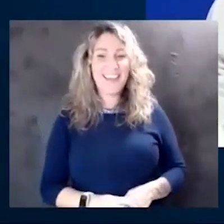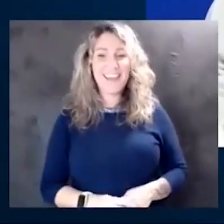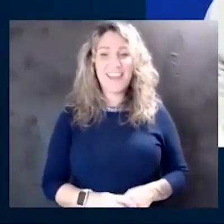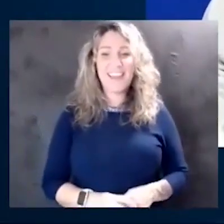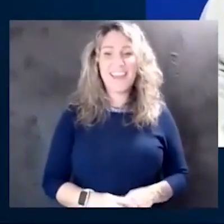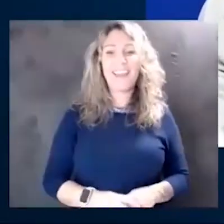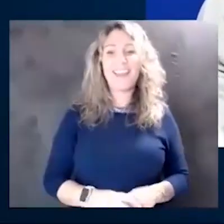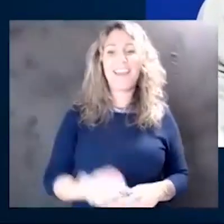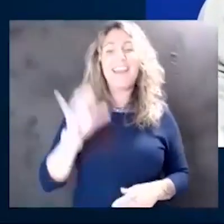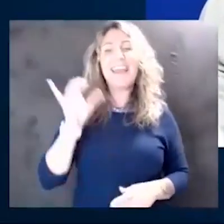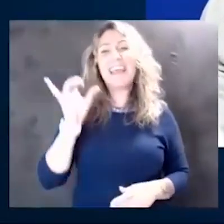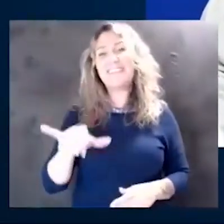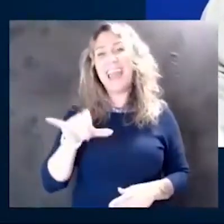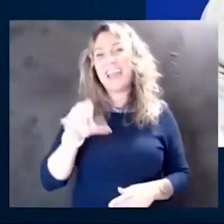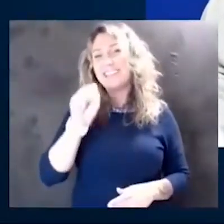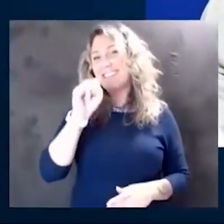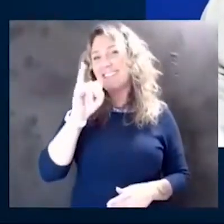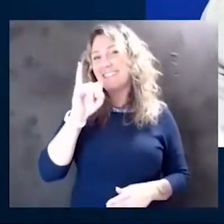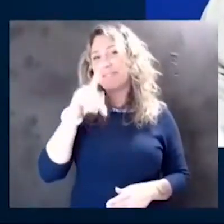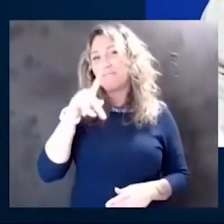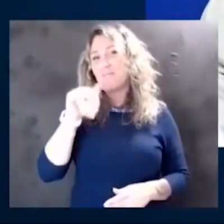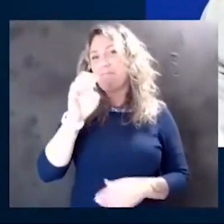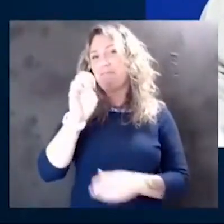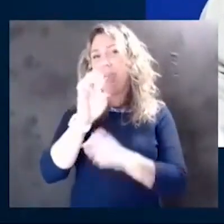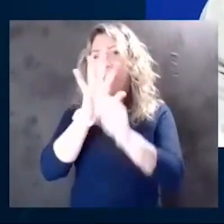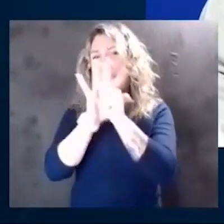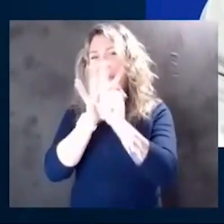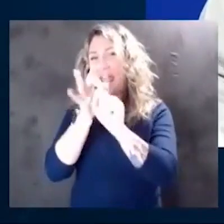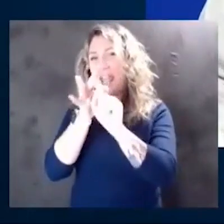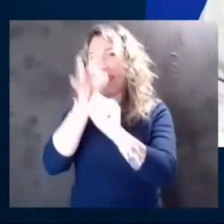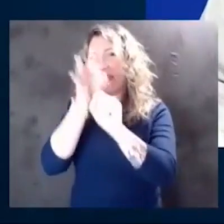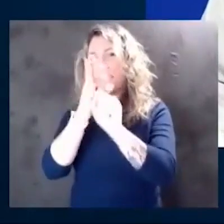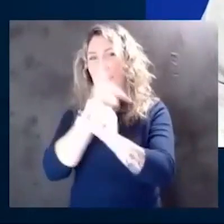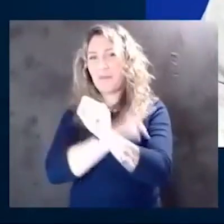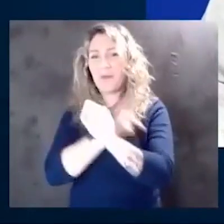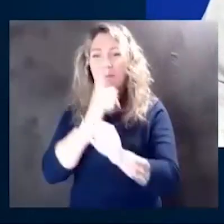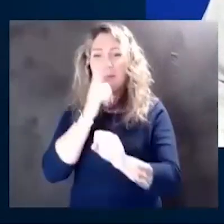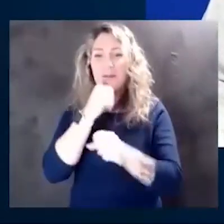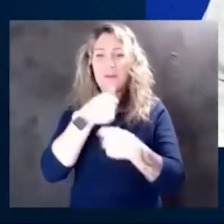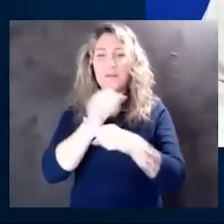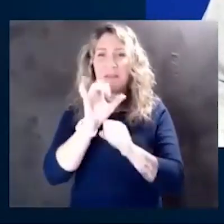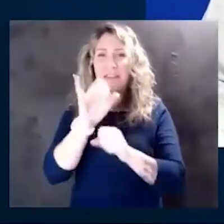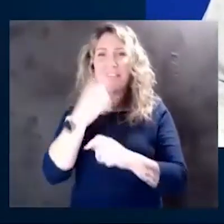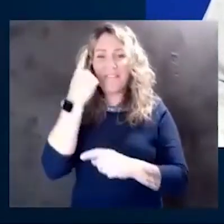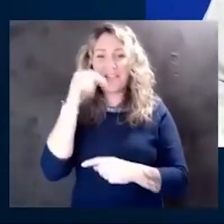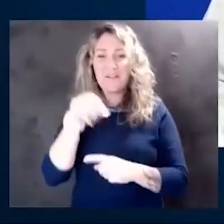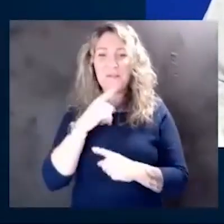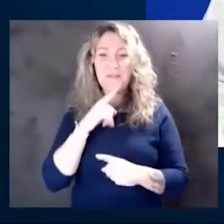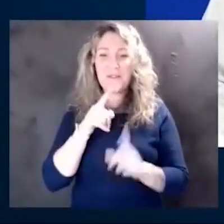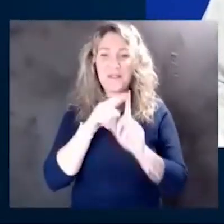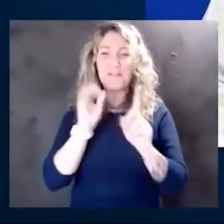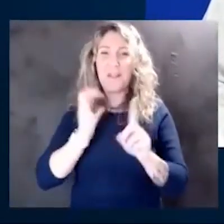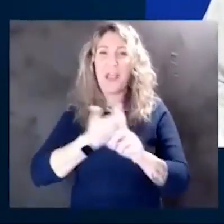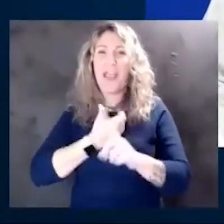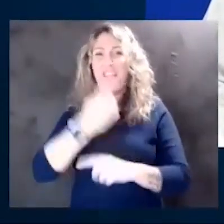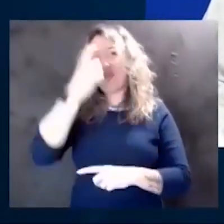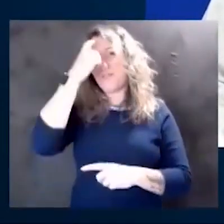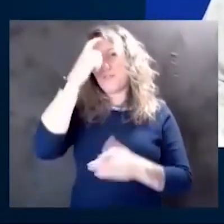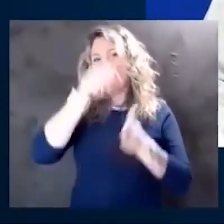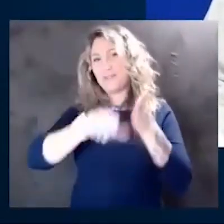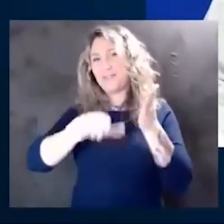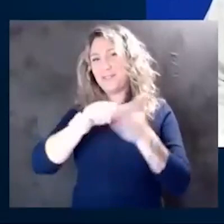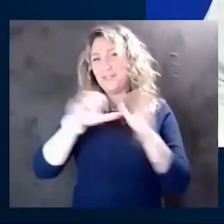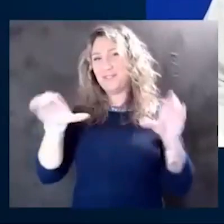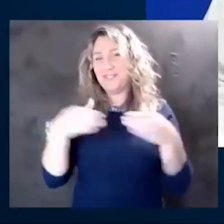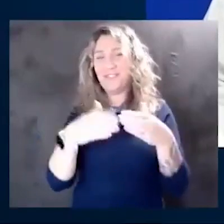spike protein. I don't have a base for it. Who made that for you? You know what this makes me think of? Neurosurgery group. You know what this makes me think of? Just right off